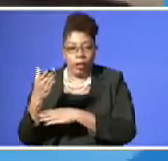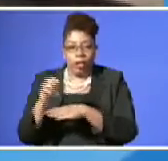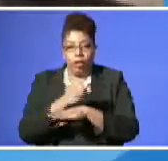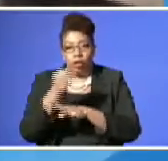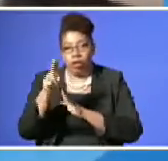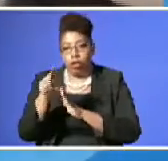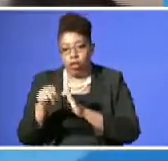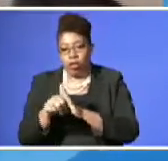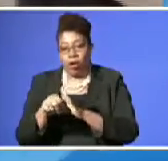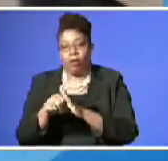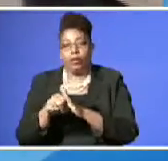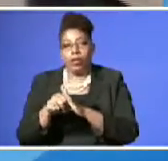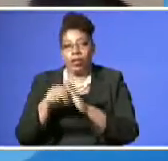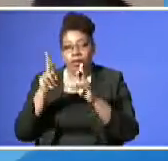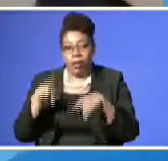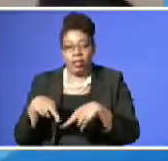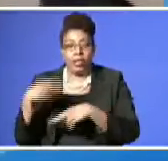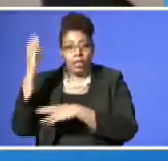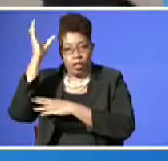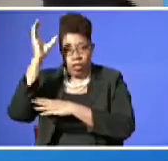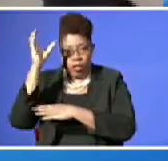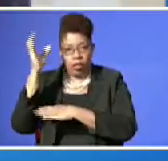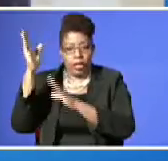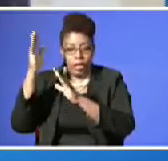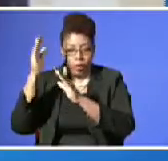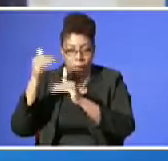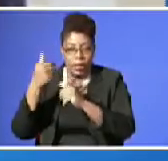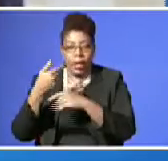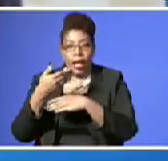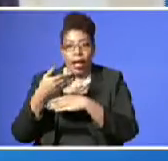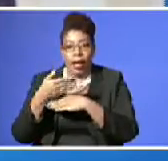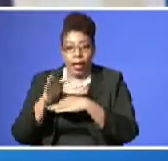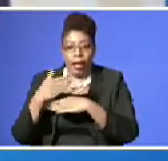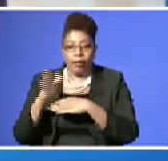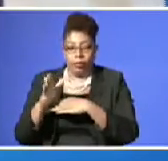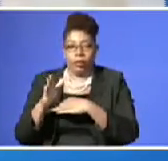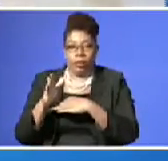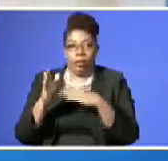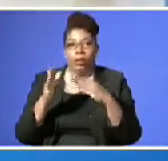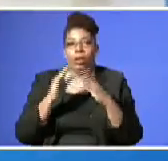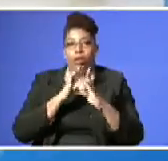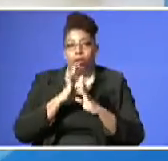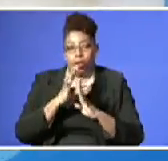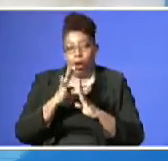the residents' concerns is expected following lengthy talks with community members.